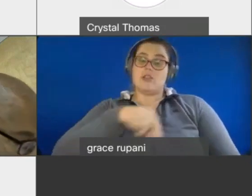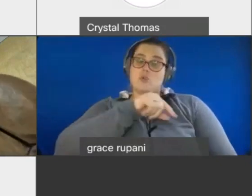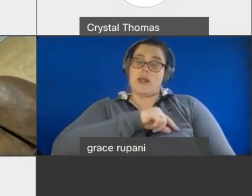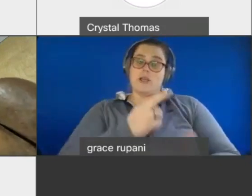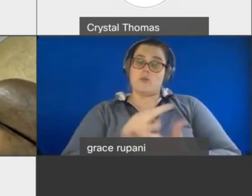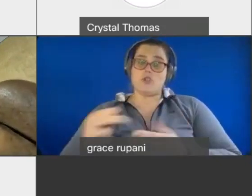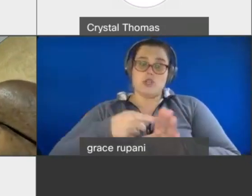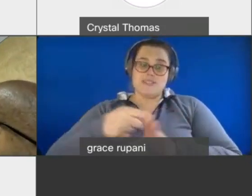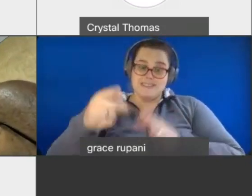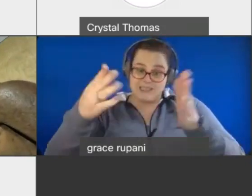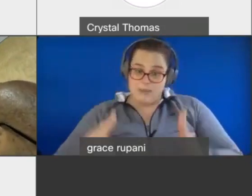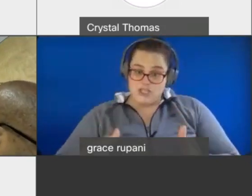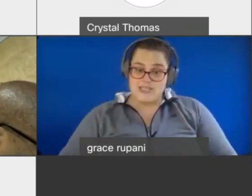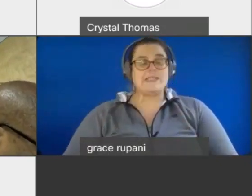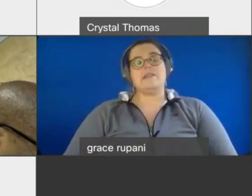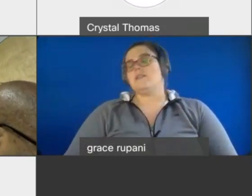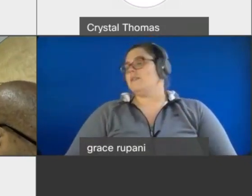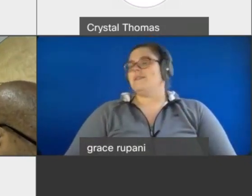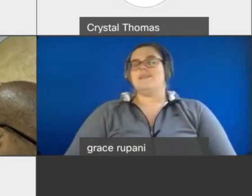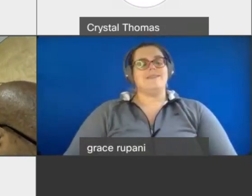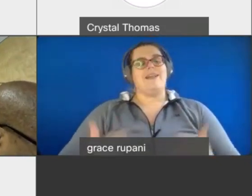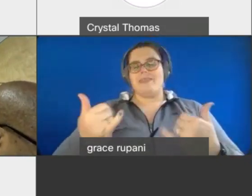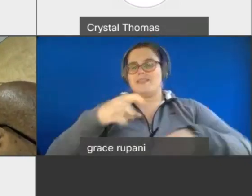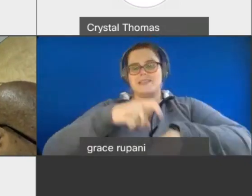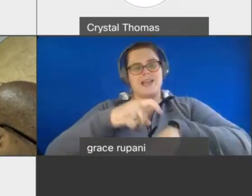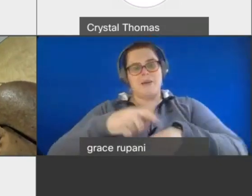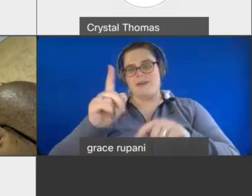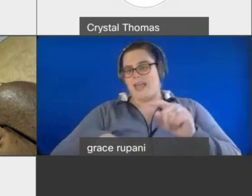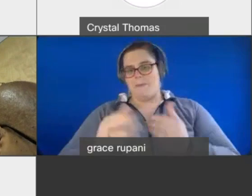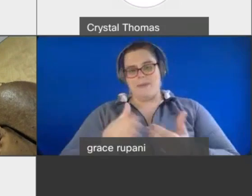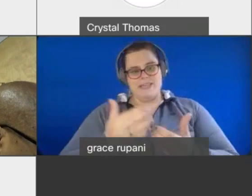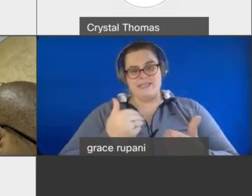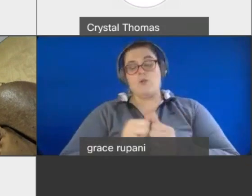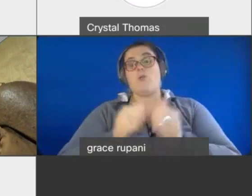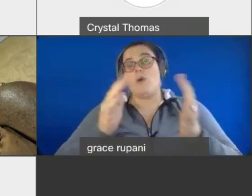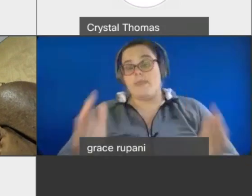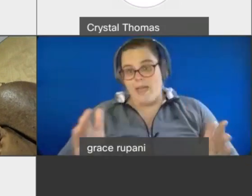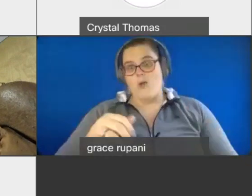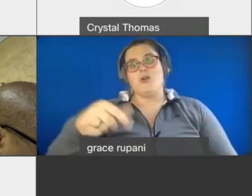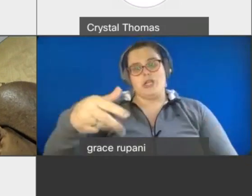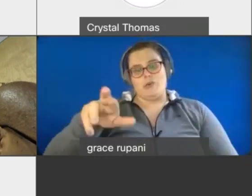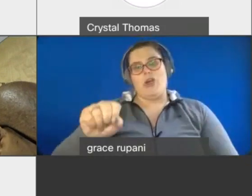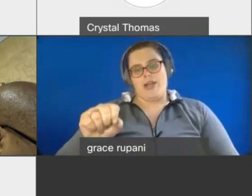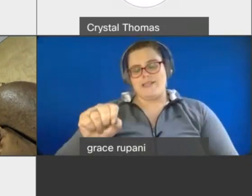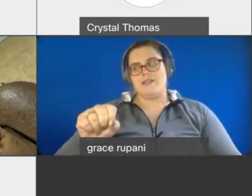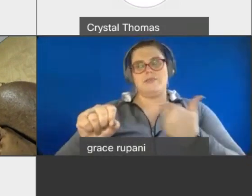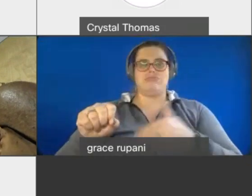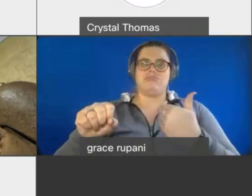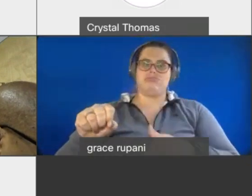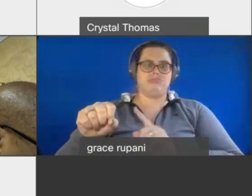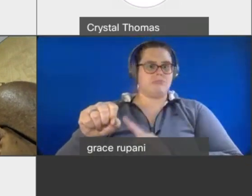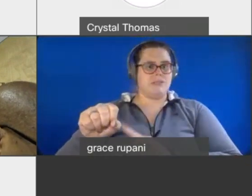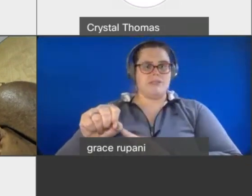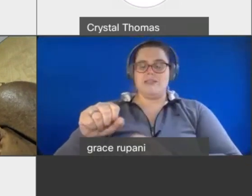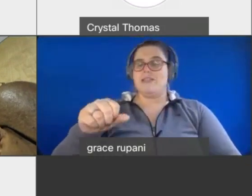this time could have not been easy if it was not for our quality resource specialist. His guidance and